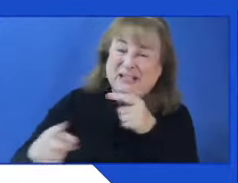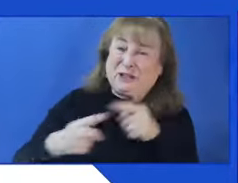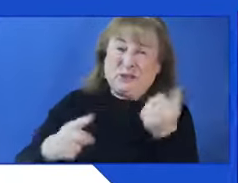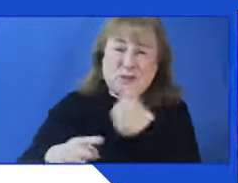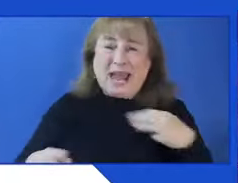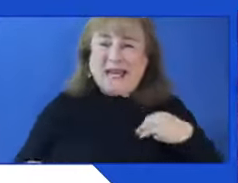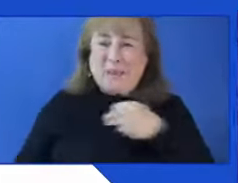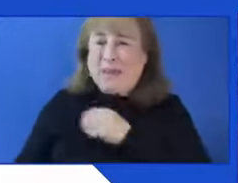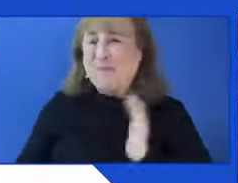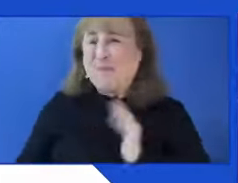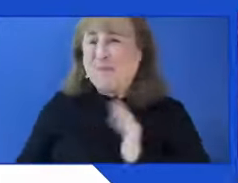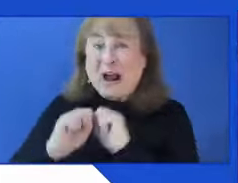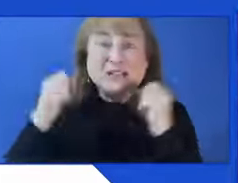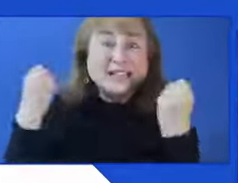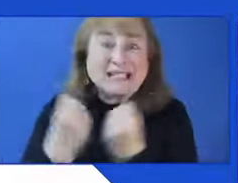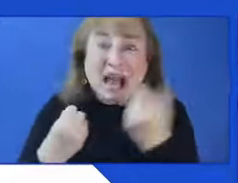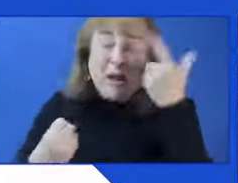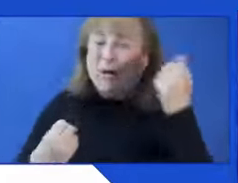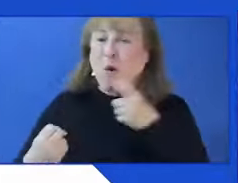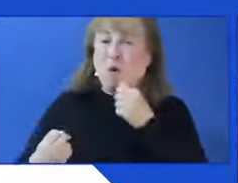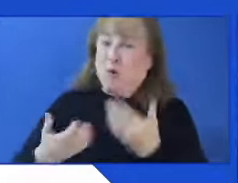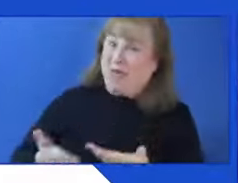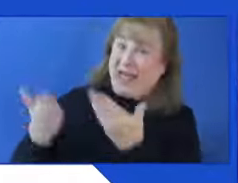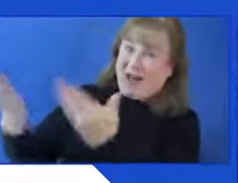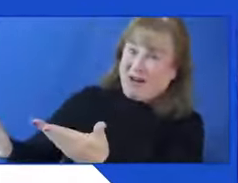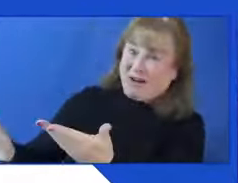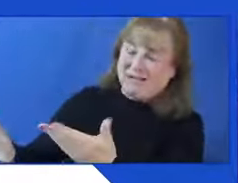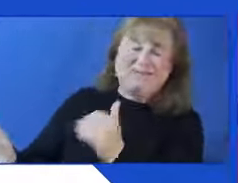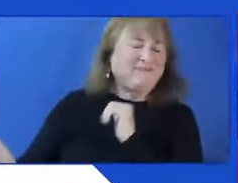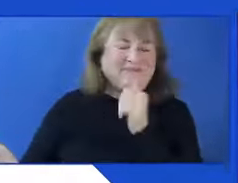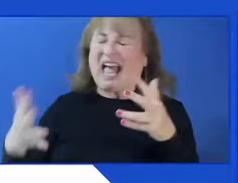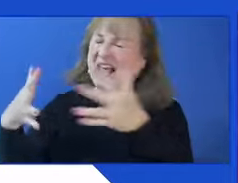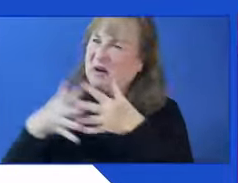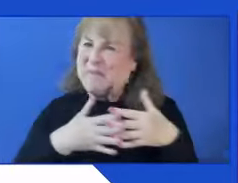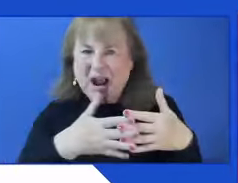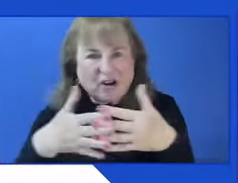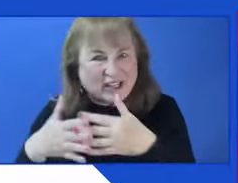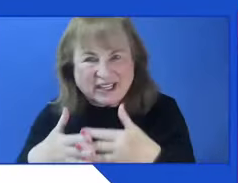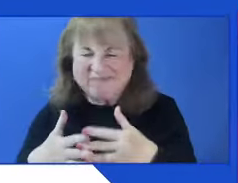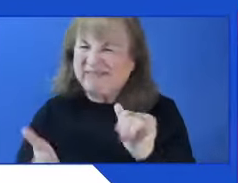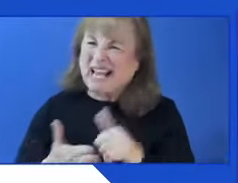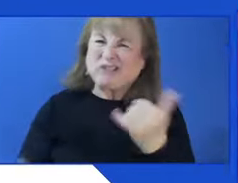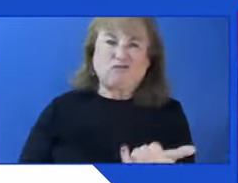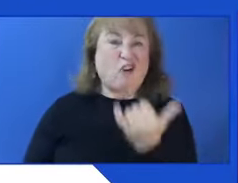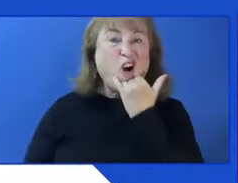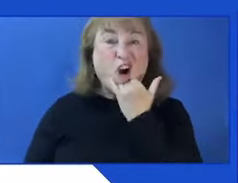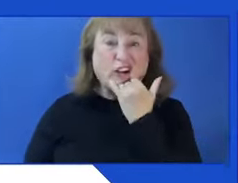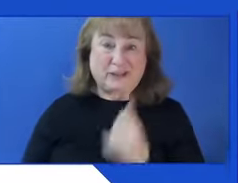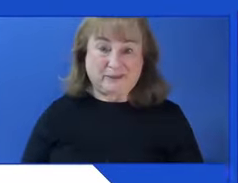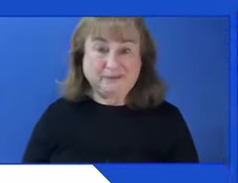our society because of who they are is un-American and wrong.